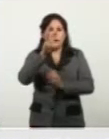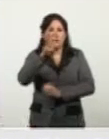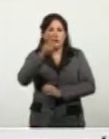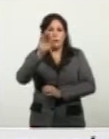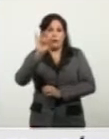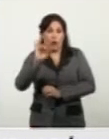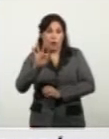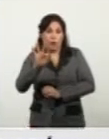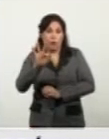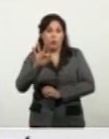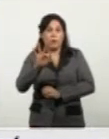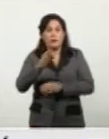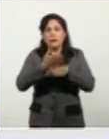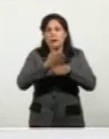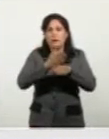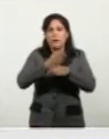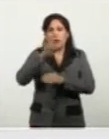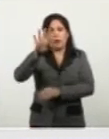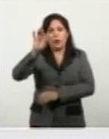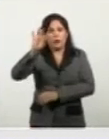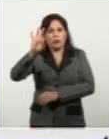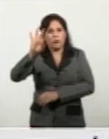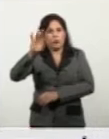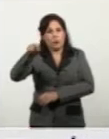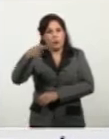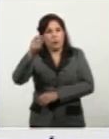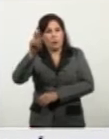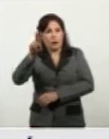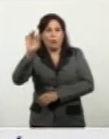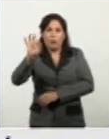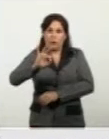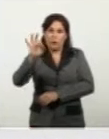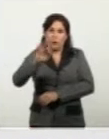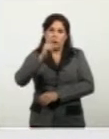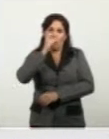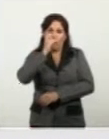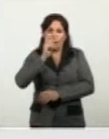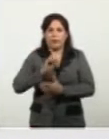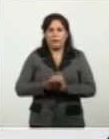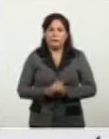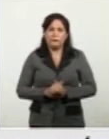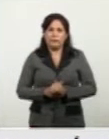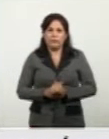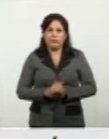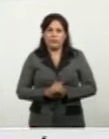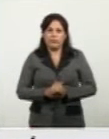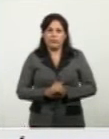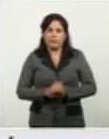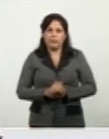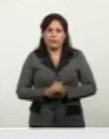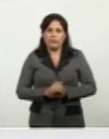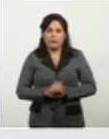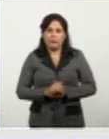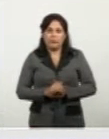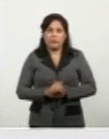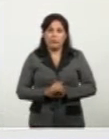84% of the people who were diagnosed yesterday were asymptomatic